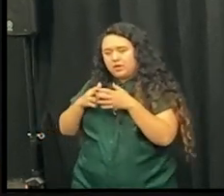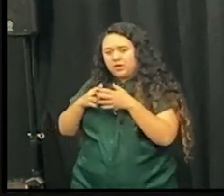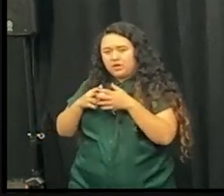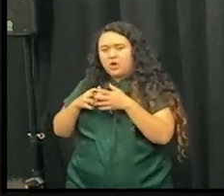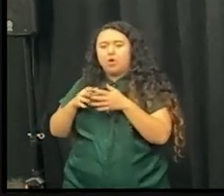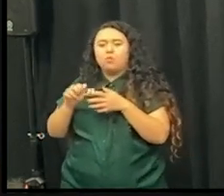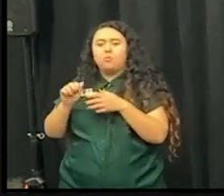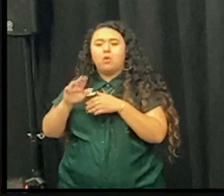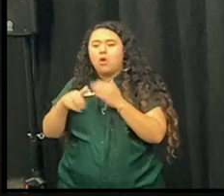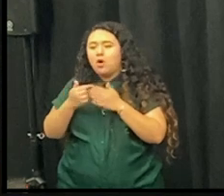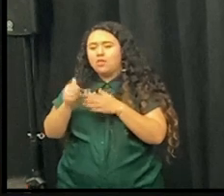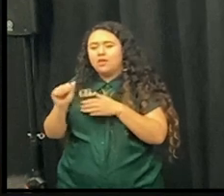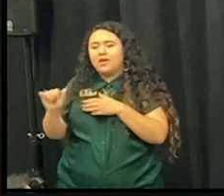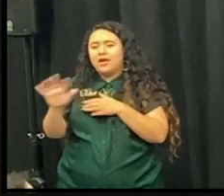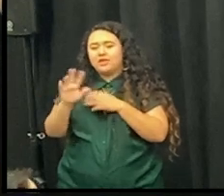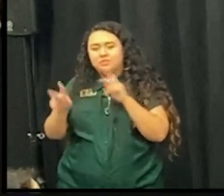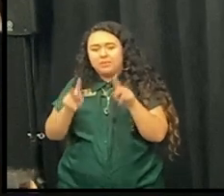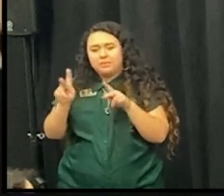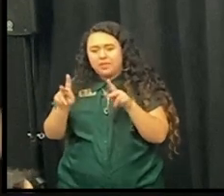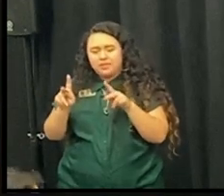together and